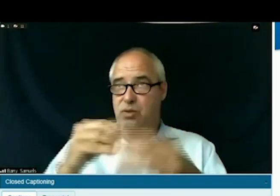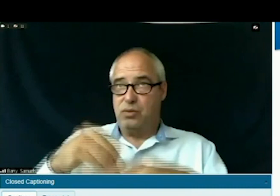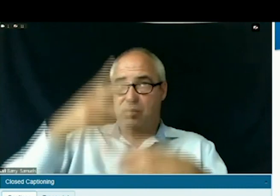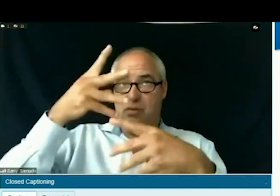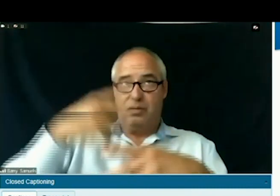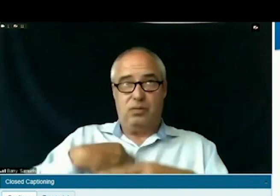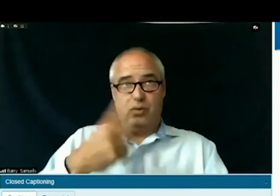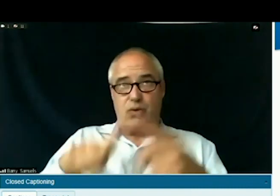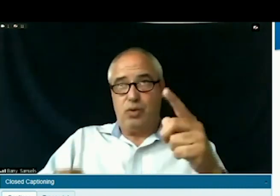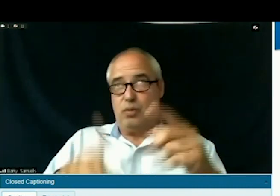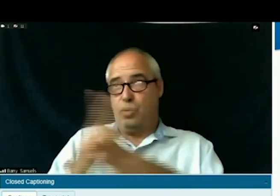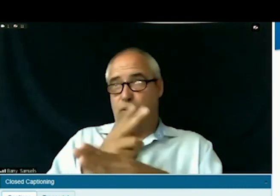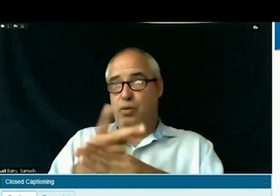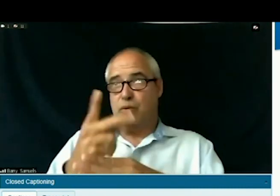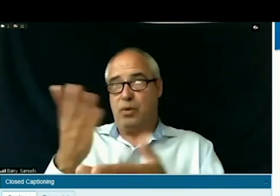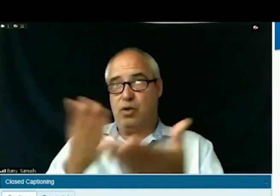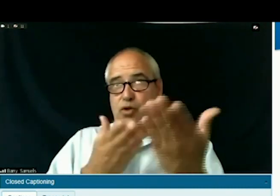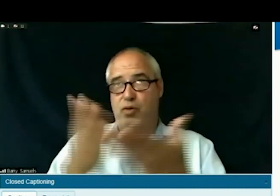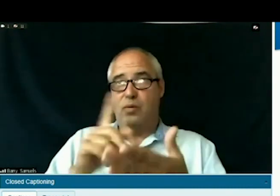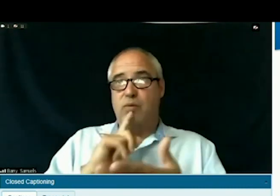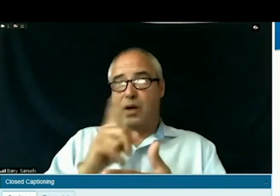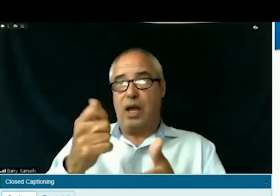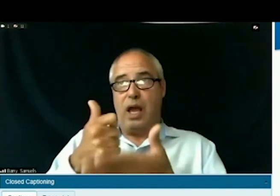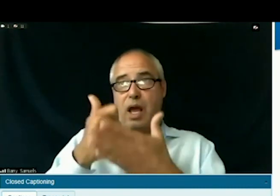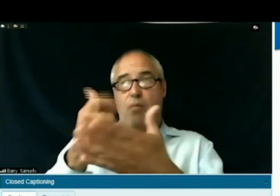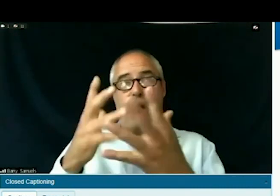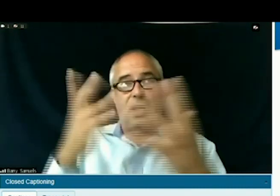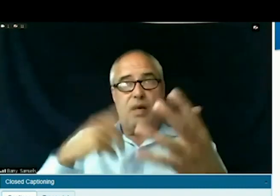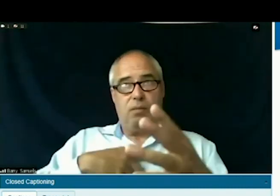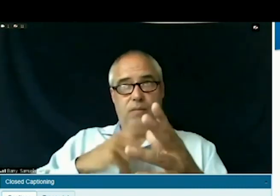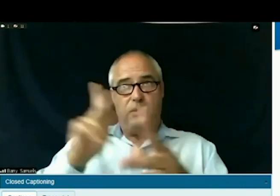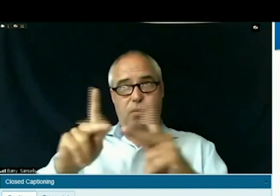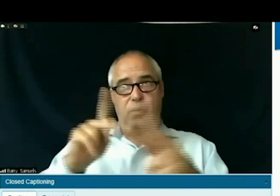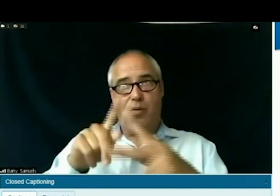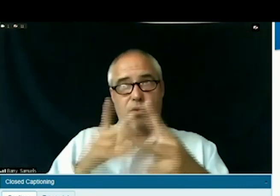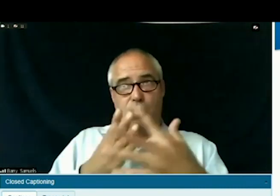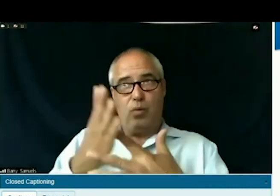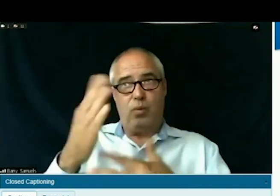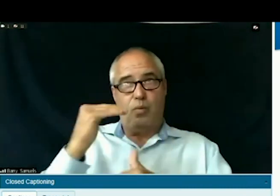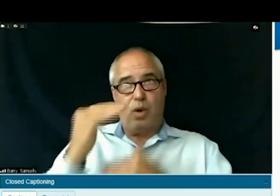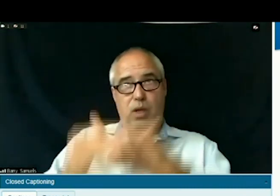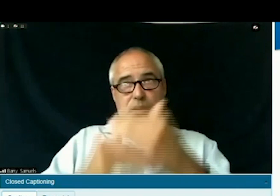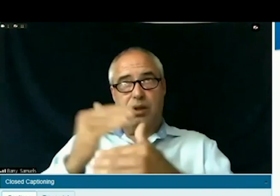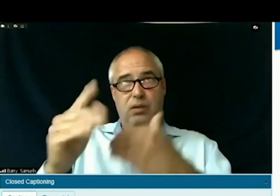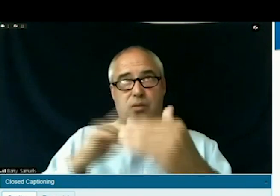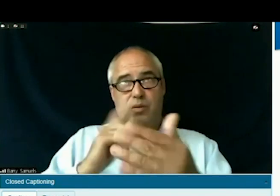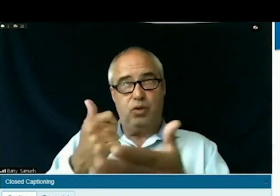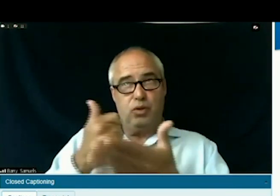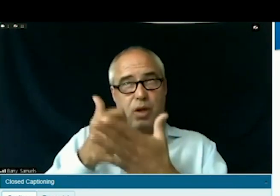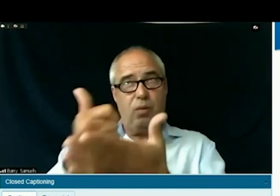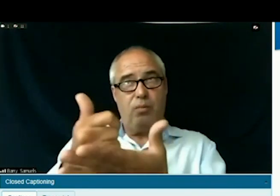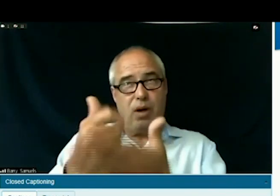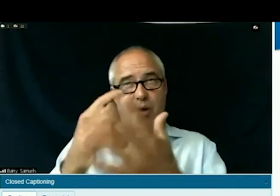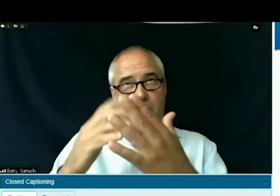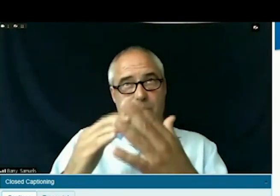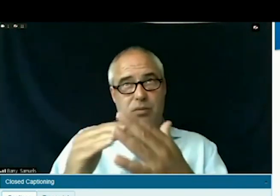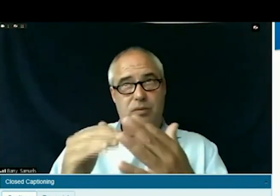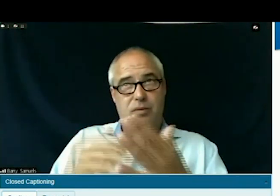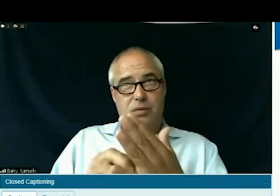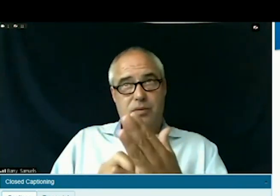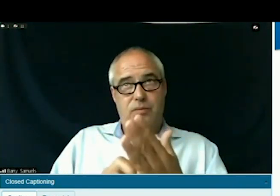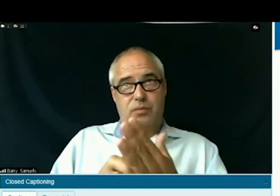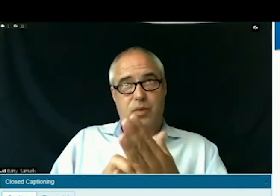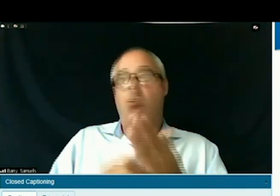the services of telehealth. It really did help a lot of people in that process. Part of